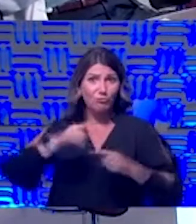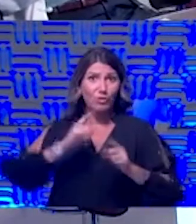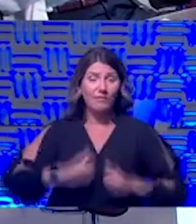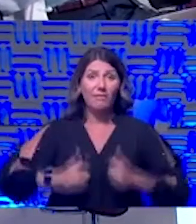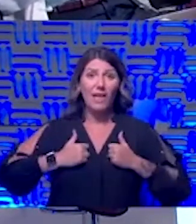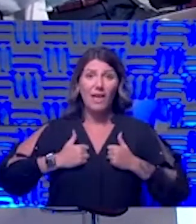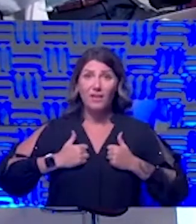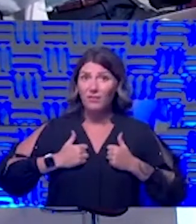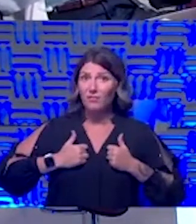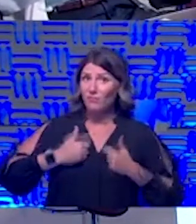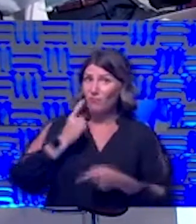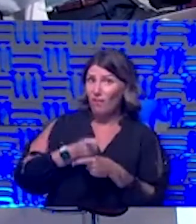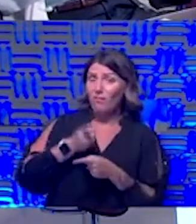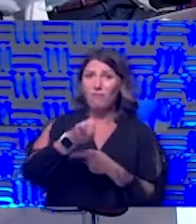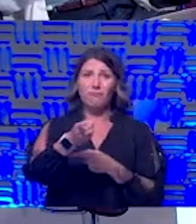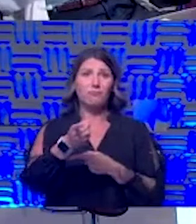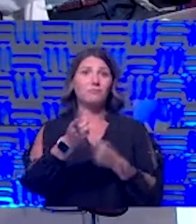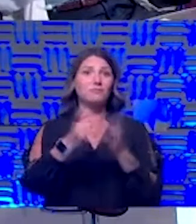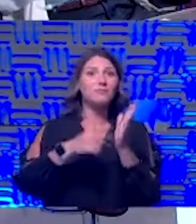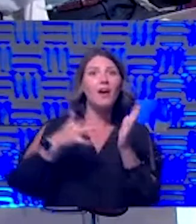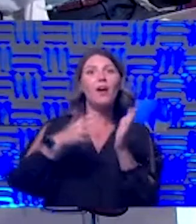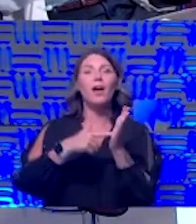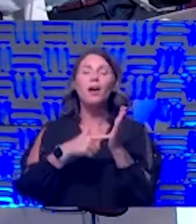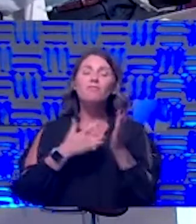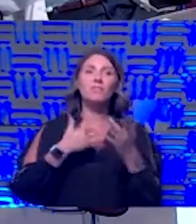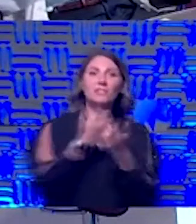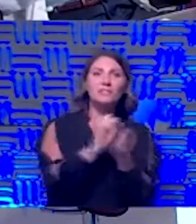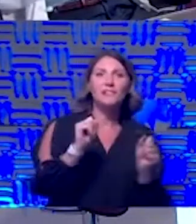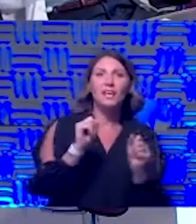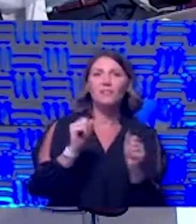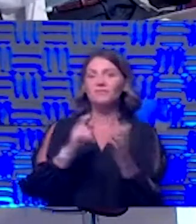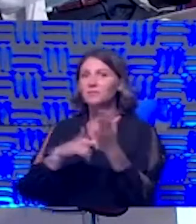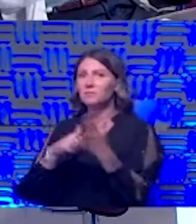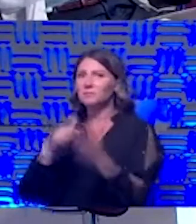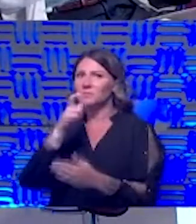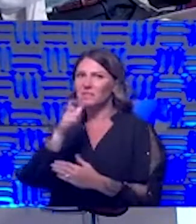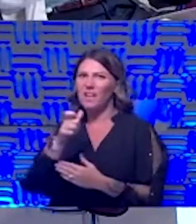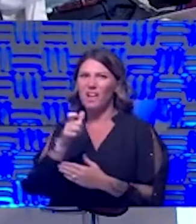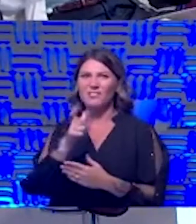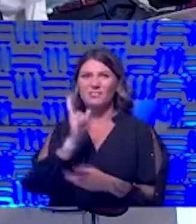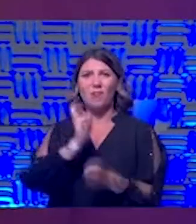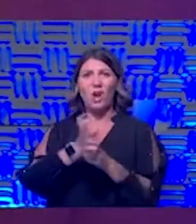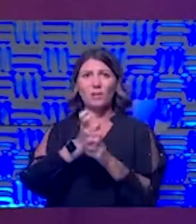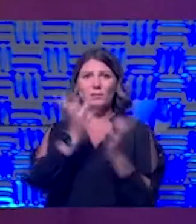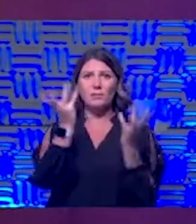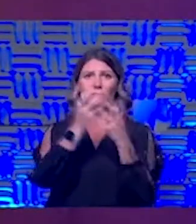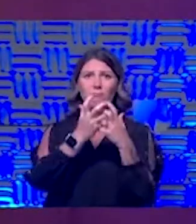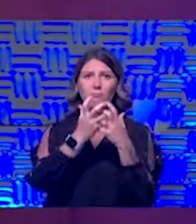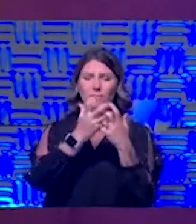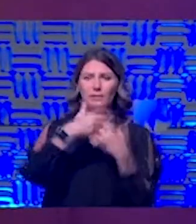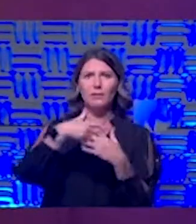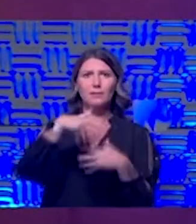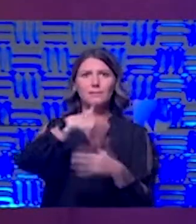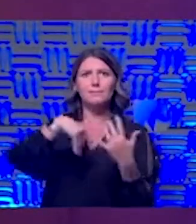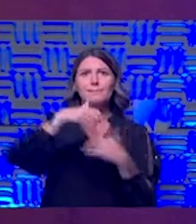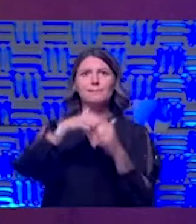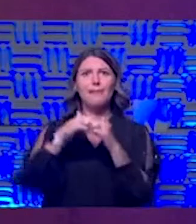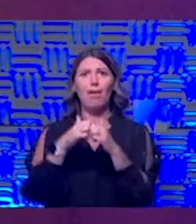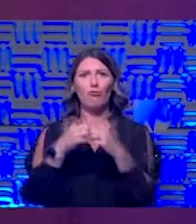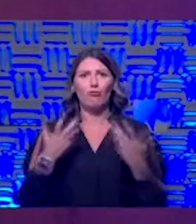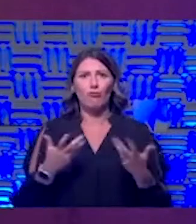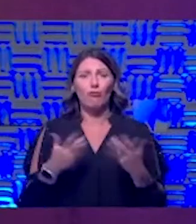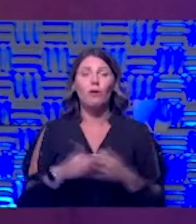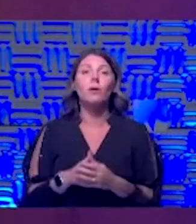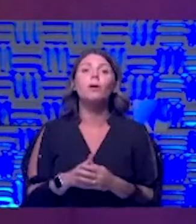and sometimes you didn't feel safe. And man, it had to be hard to reconcile those two things. Yeah, and I think, Whitney talked about